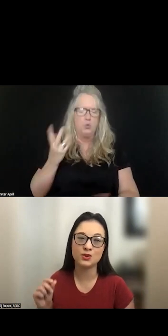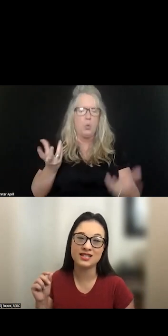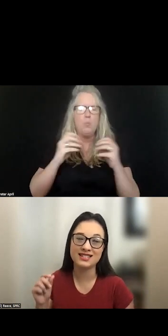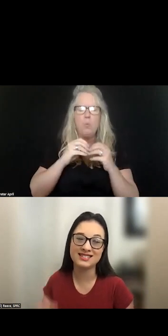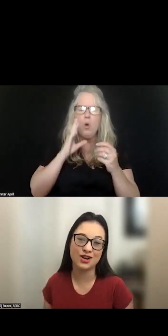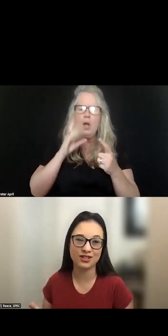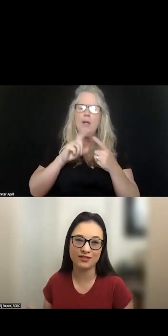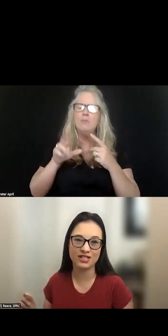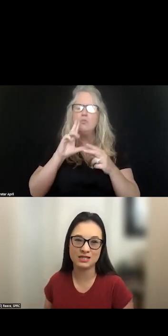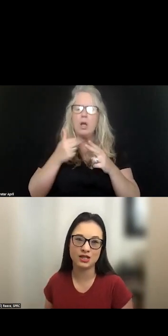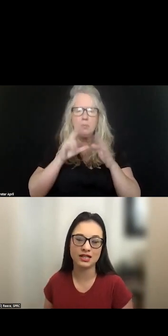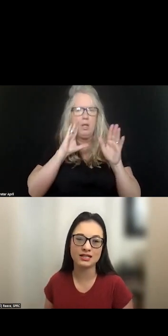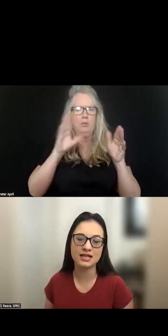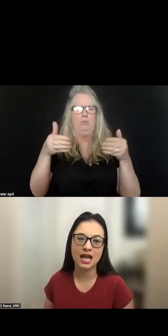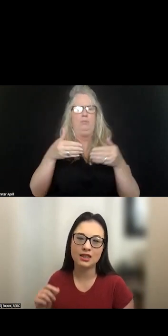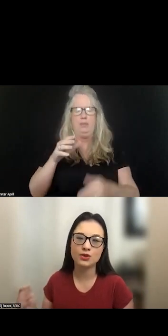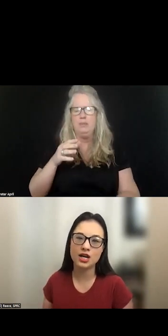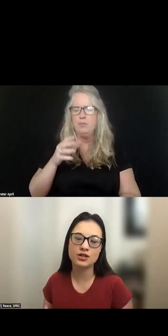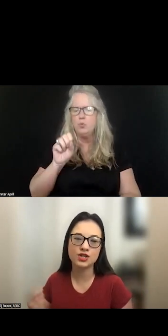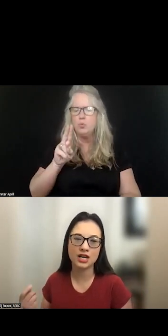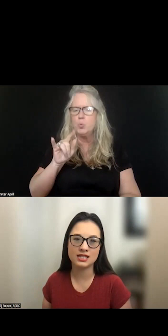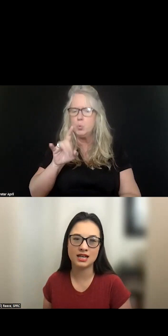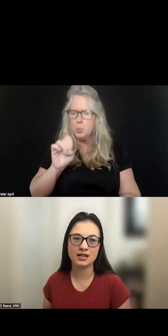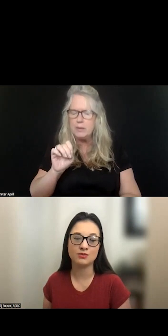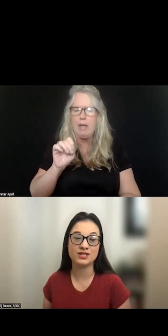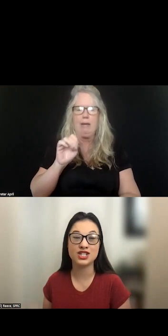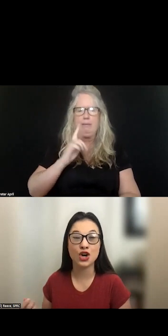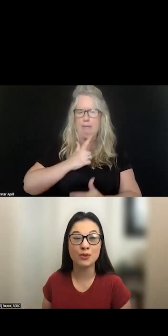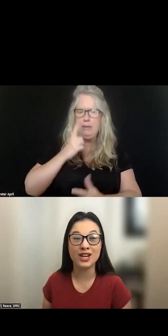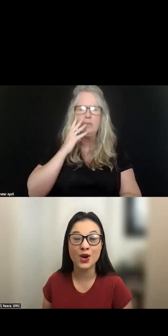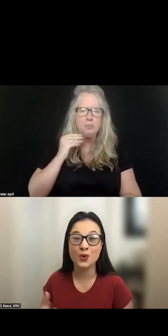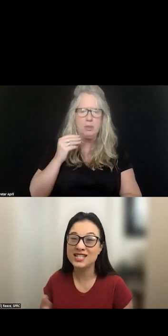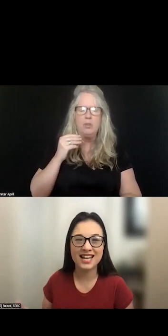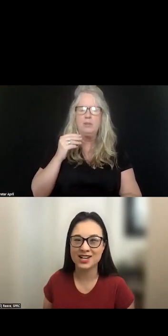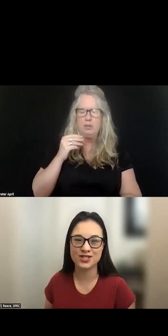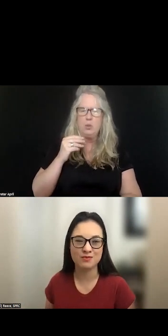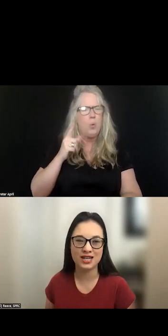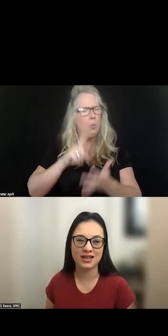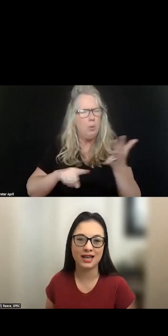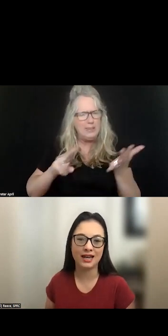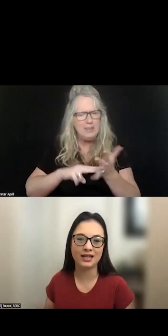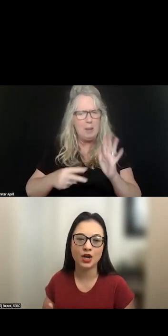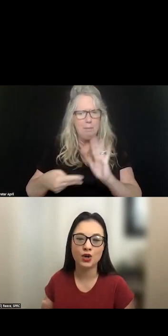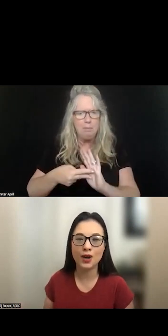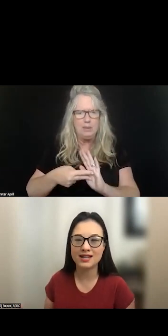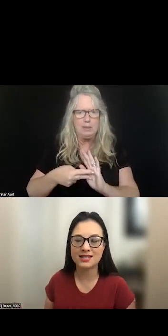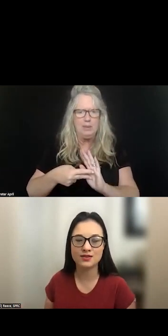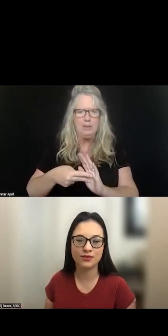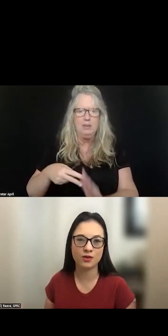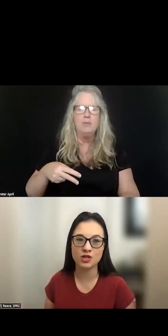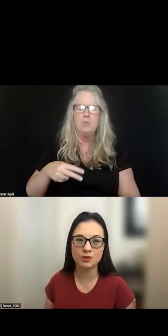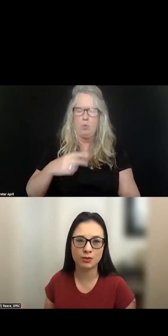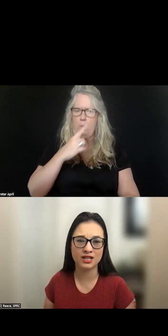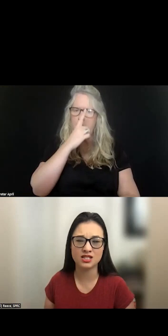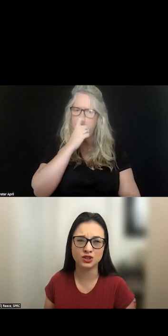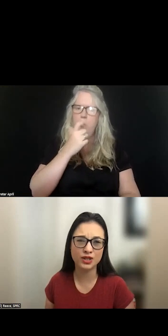about suicide-centered lived experience. And then we're trying to determine what does that actually mean? And who has, for